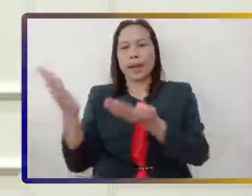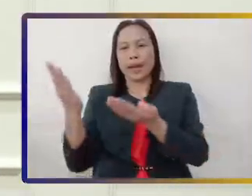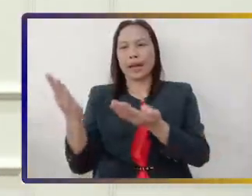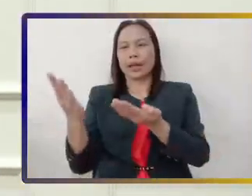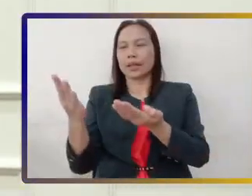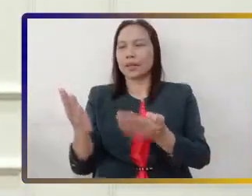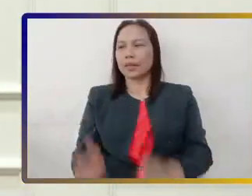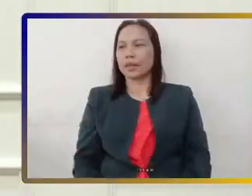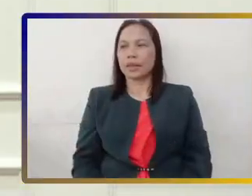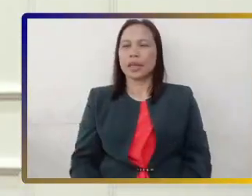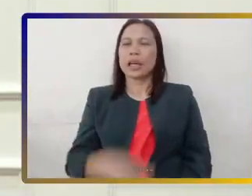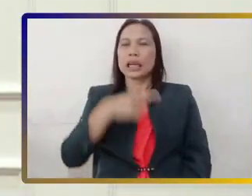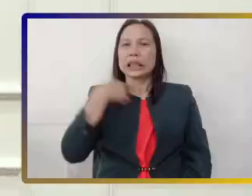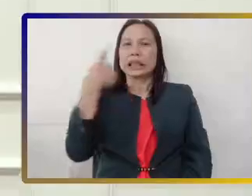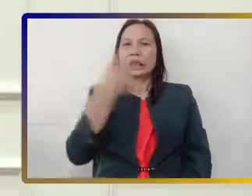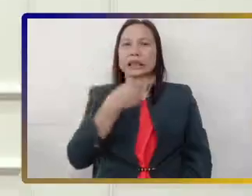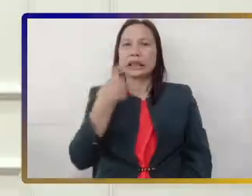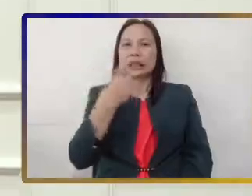thed